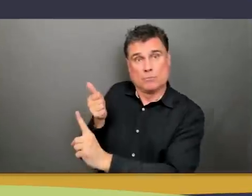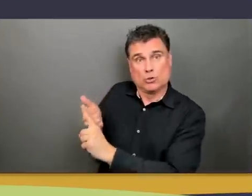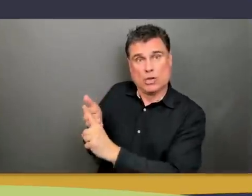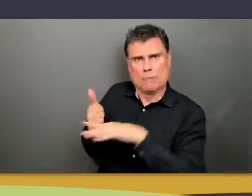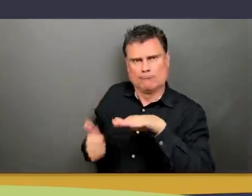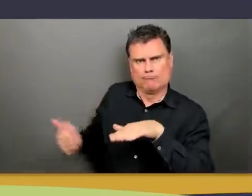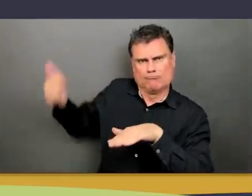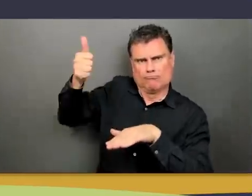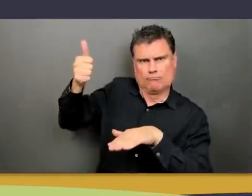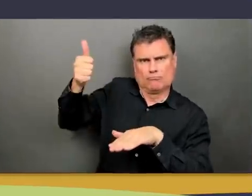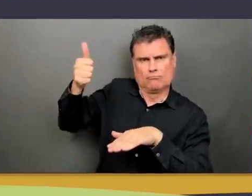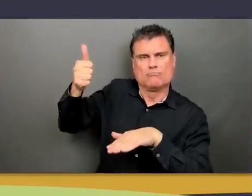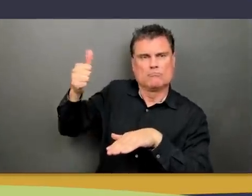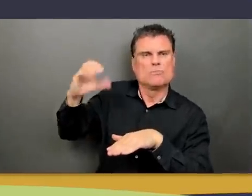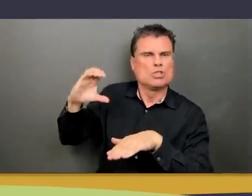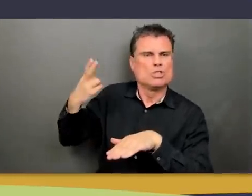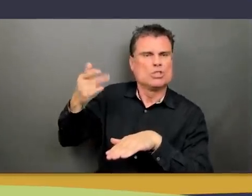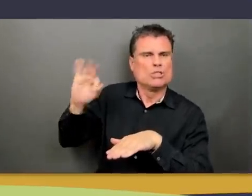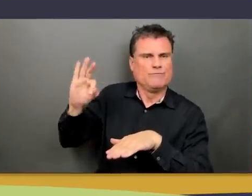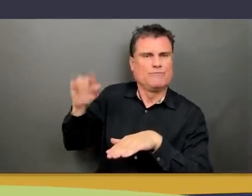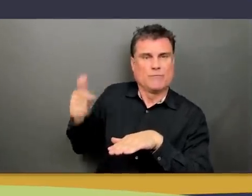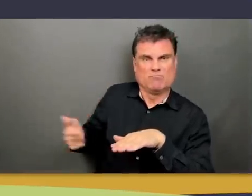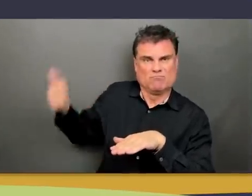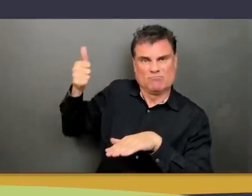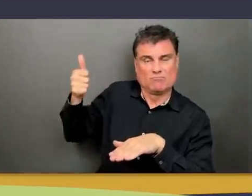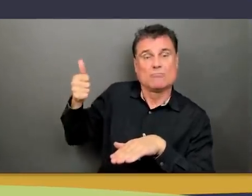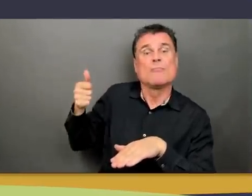children, each one of them,